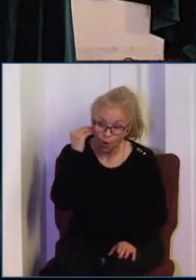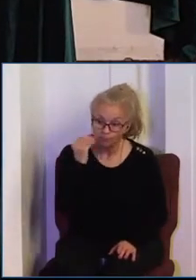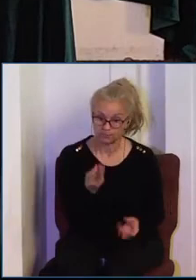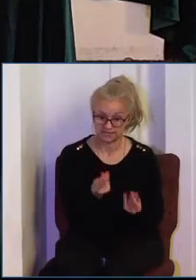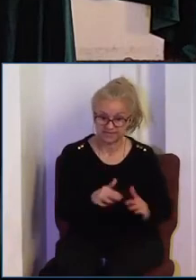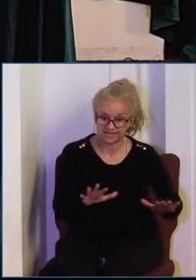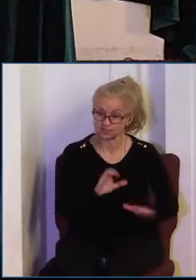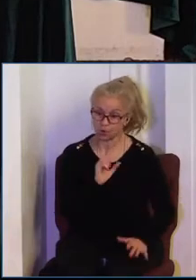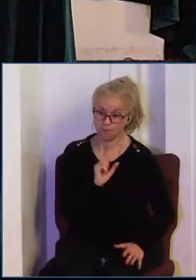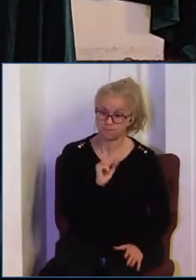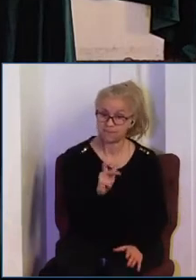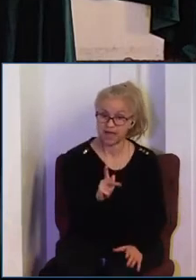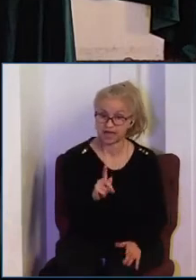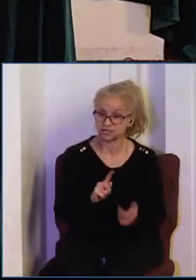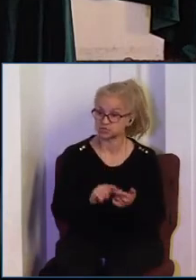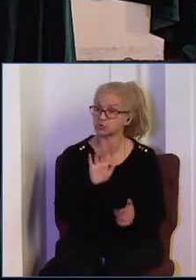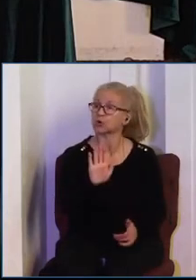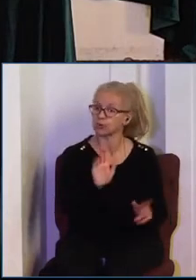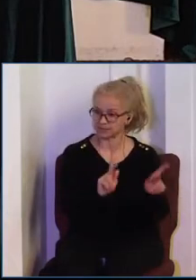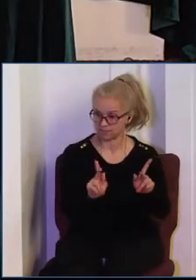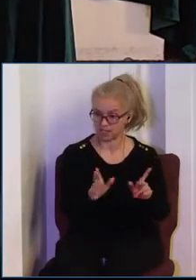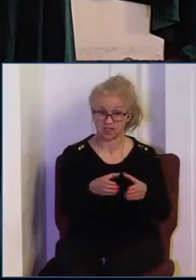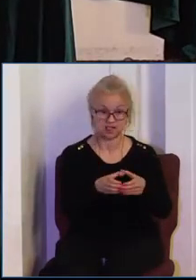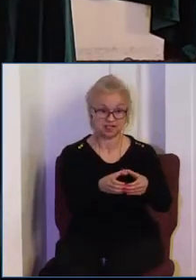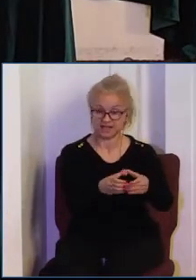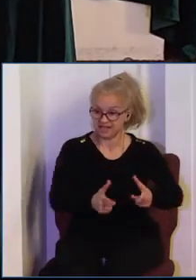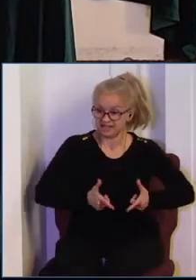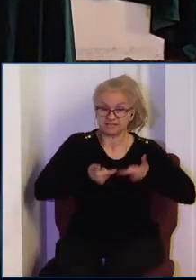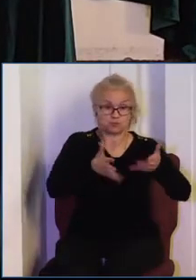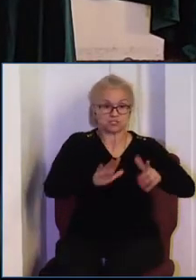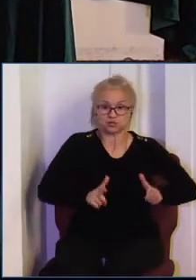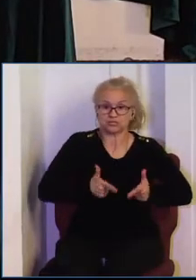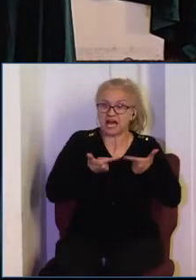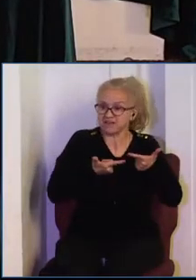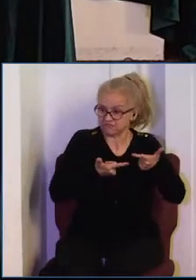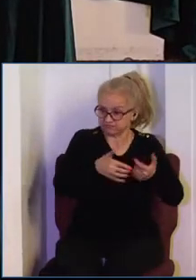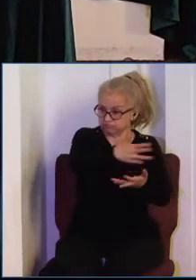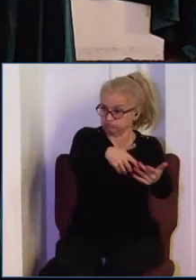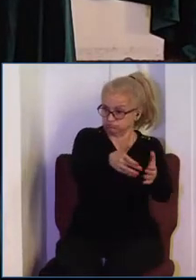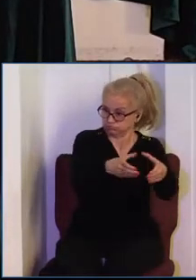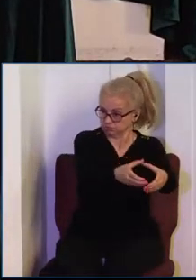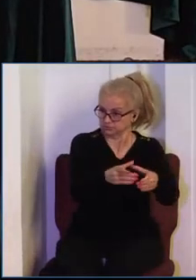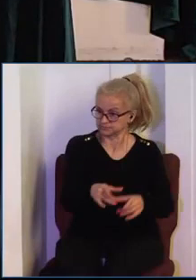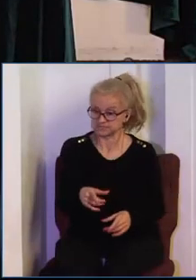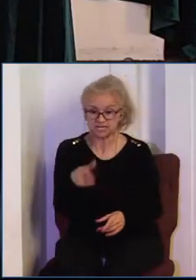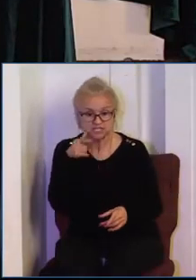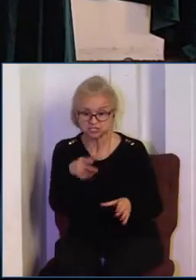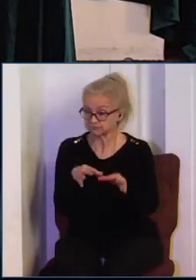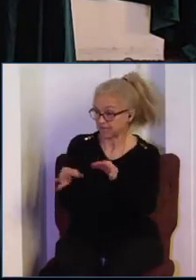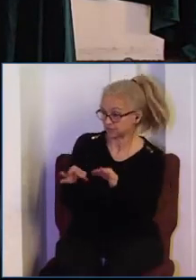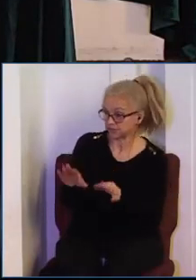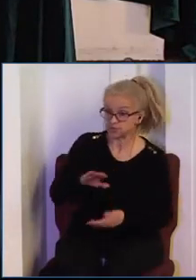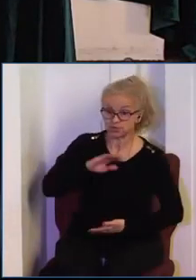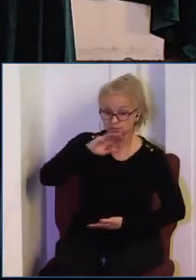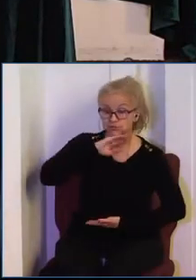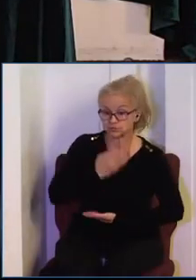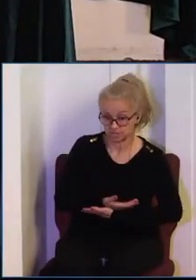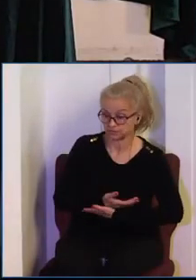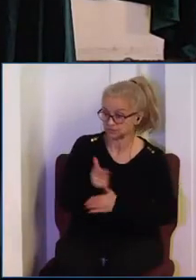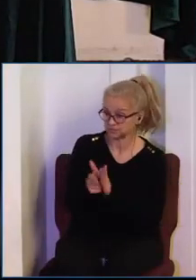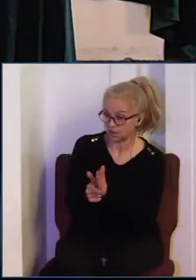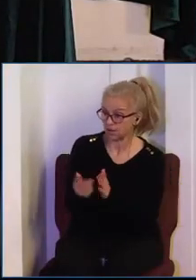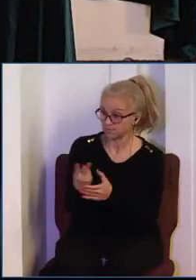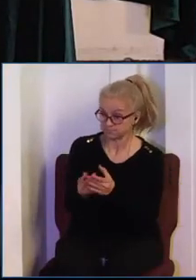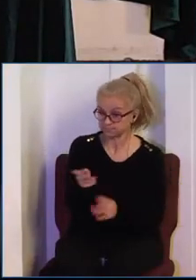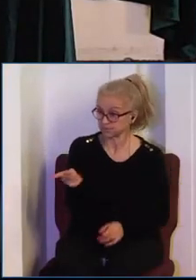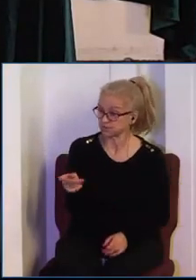go back to her people, and live out the rest of her life. And she instructs her daughters-in-law to